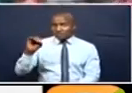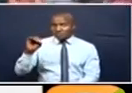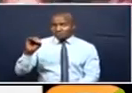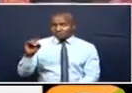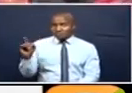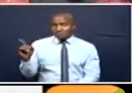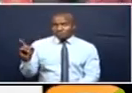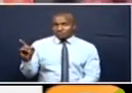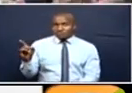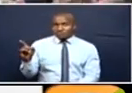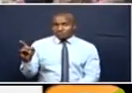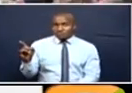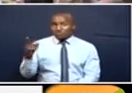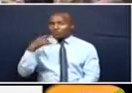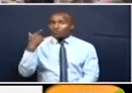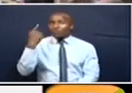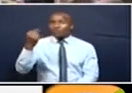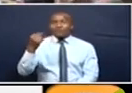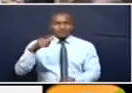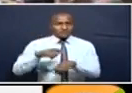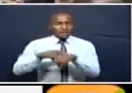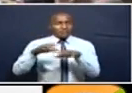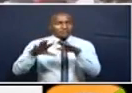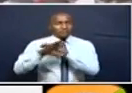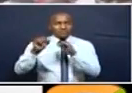one? Who was in Baringo? You know, when the deputy president was there.